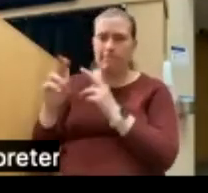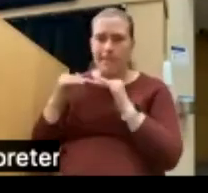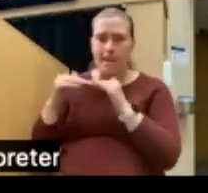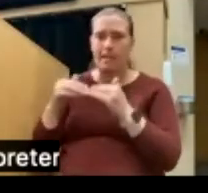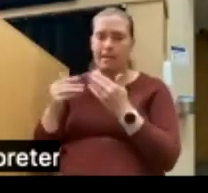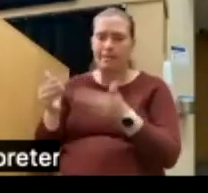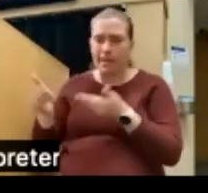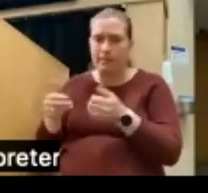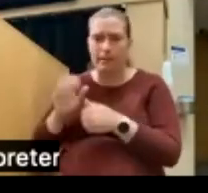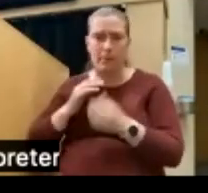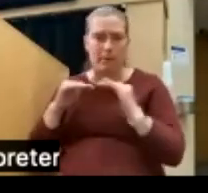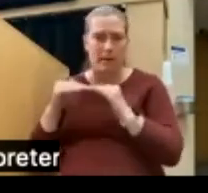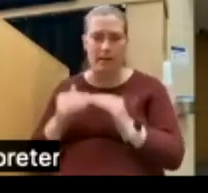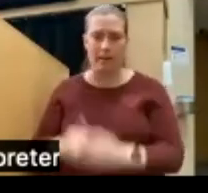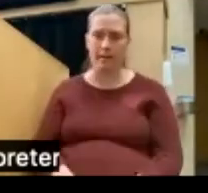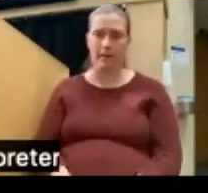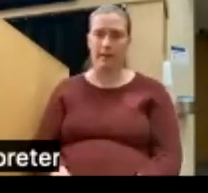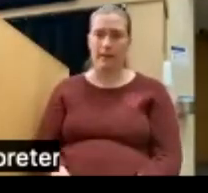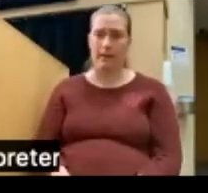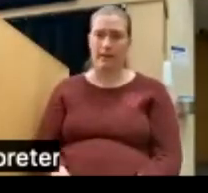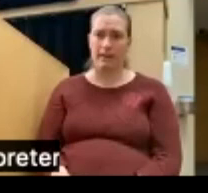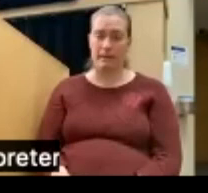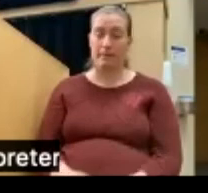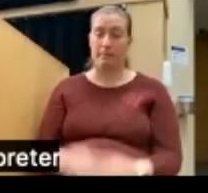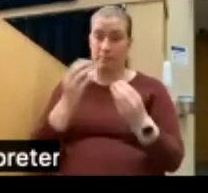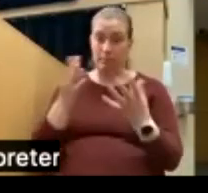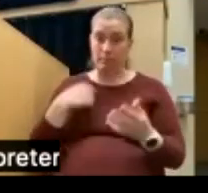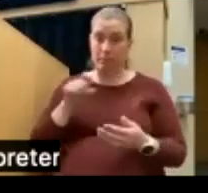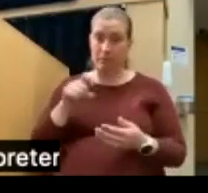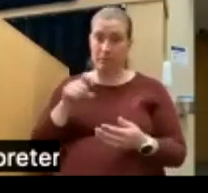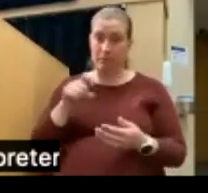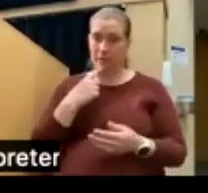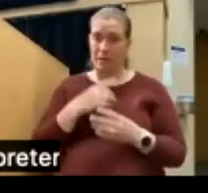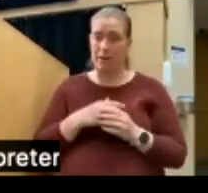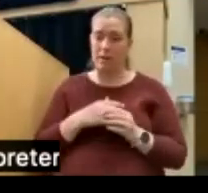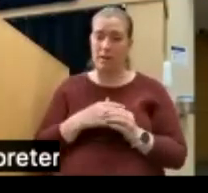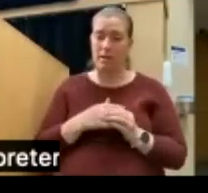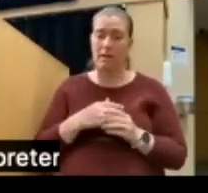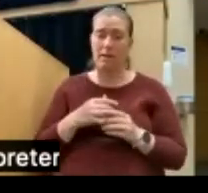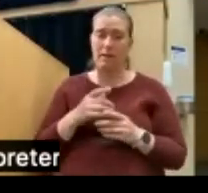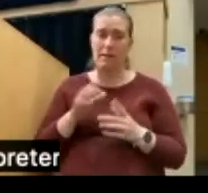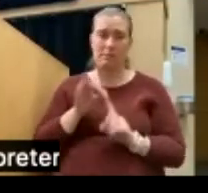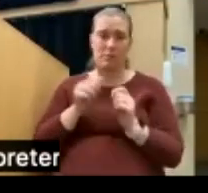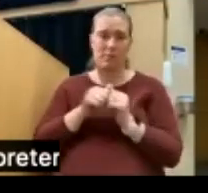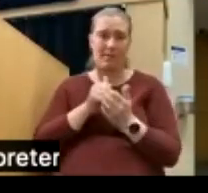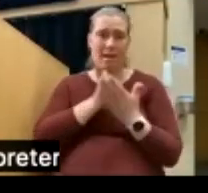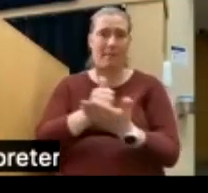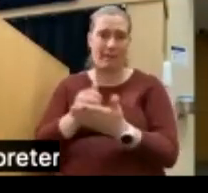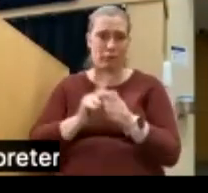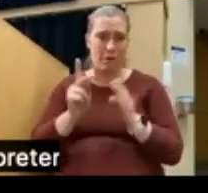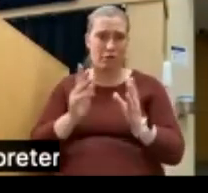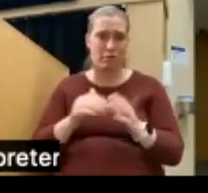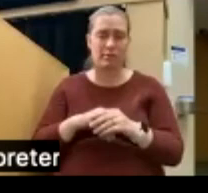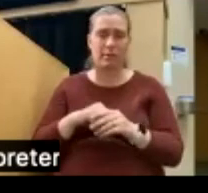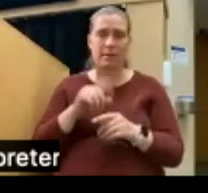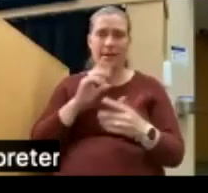The other thing is, I have to say, it's often easier to be kind, especially in giving and helping professions, it's easier to be kind to others than